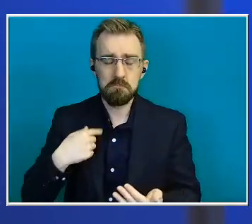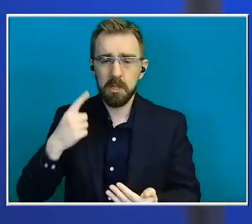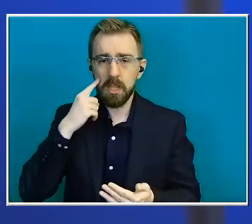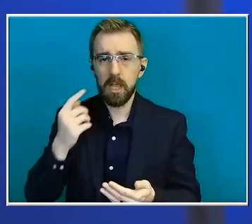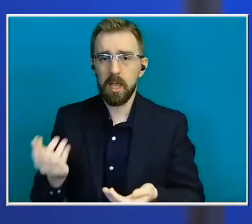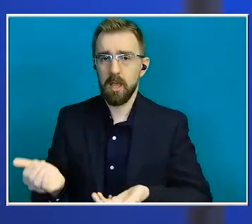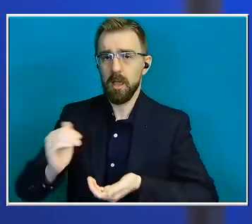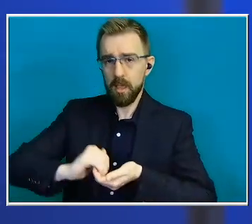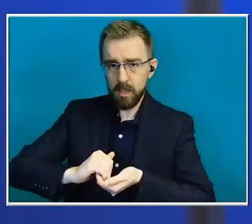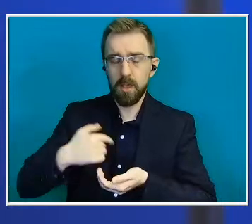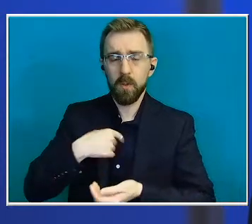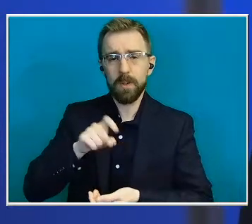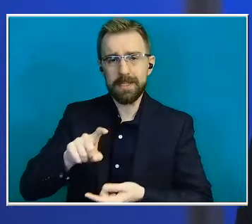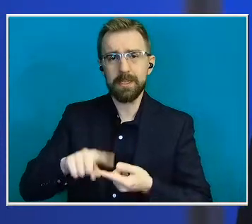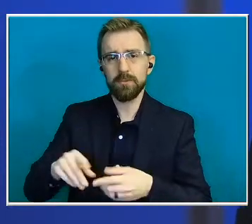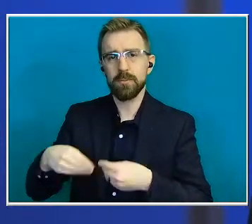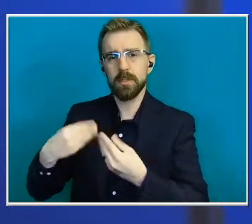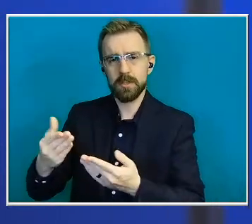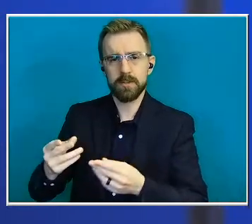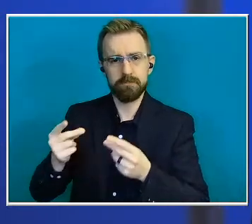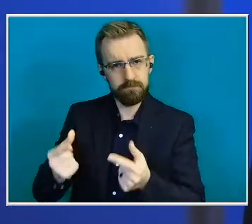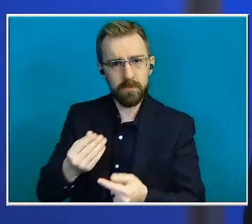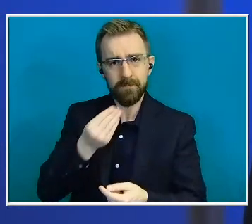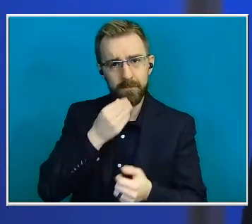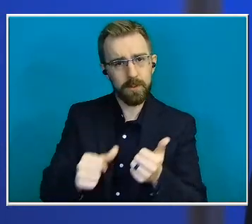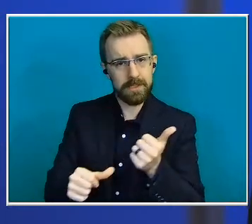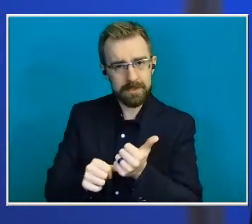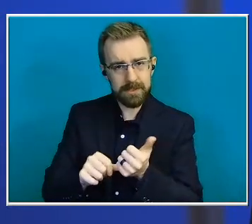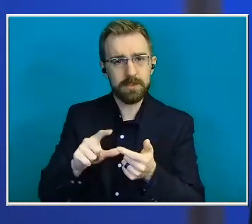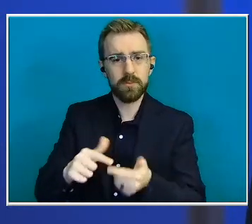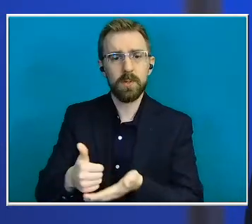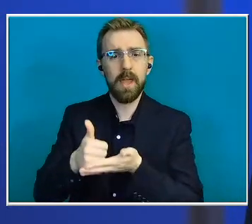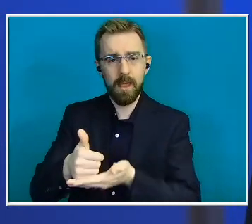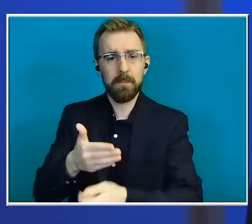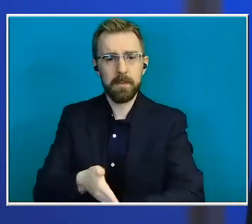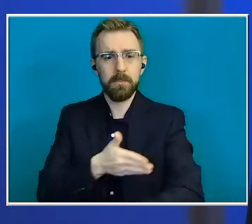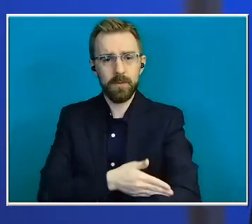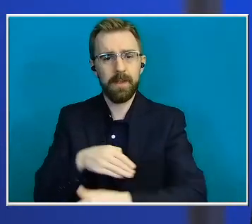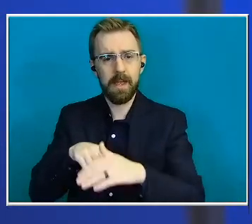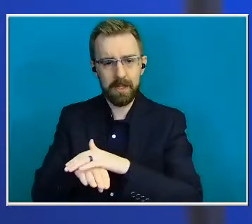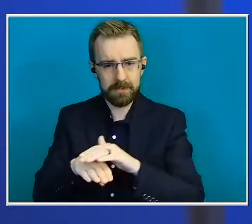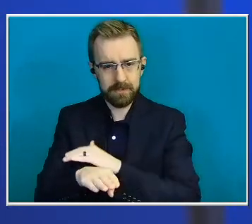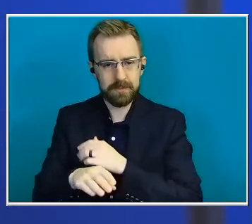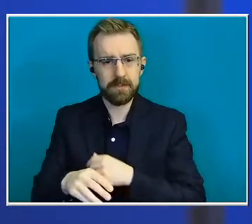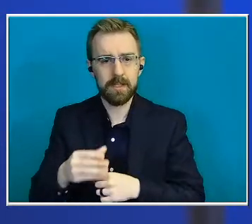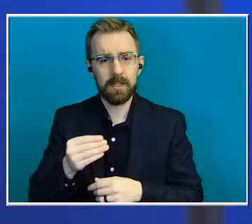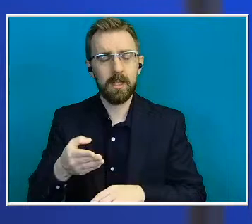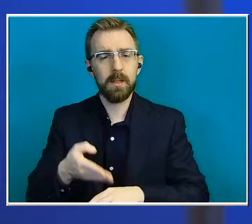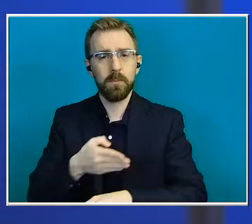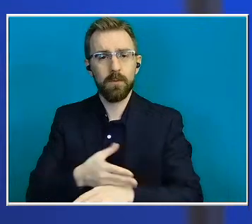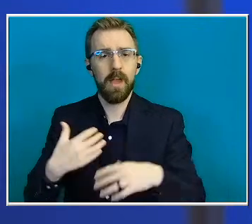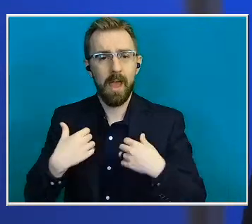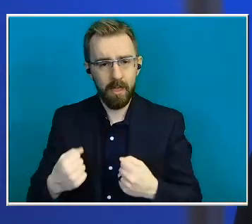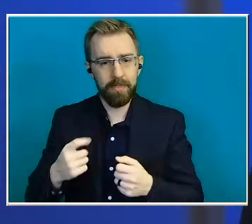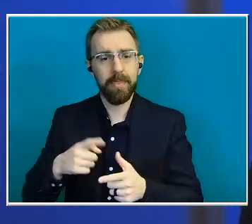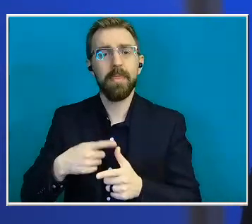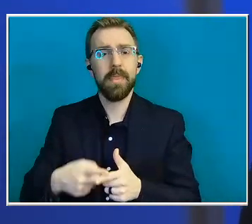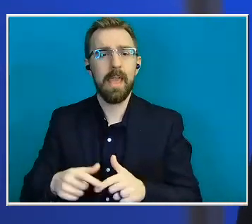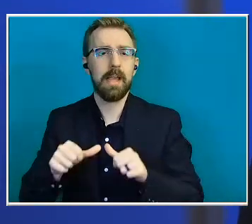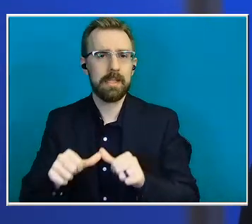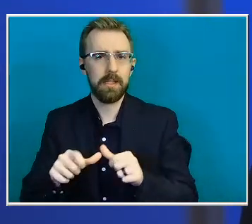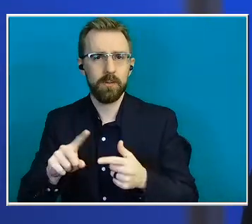give immediate food assistance to help improve access and improve health, and then continue to connect folks